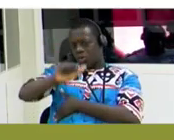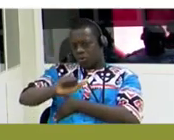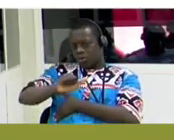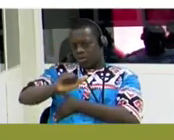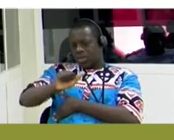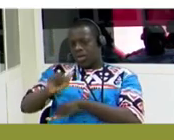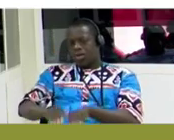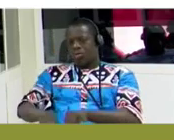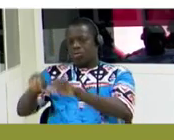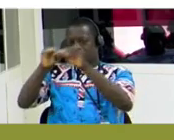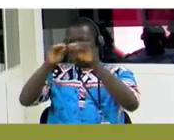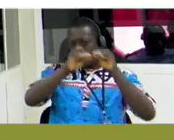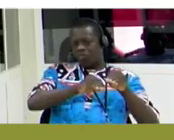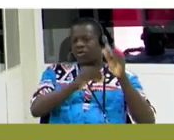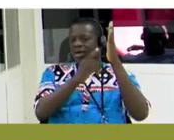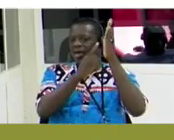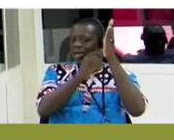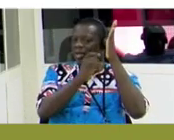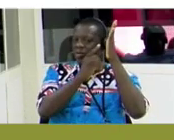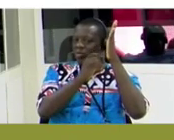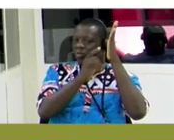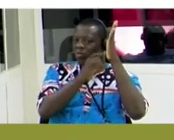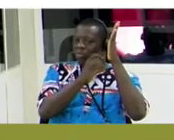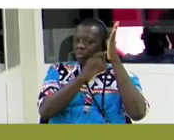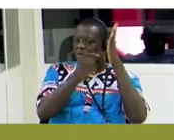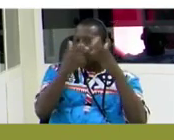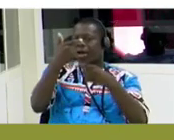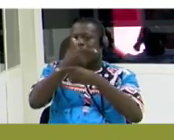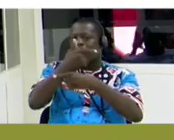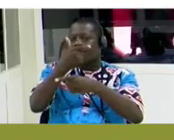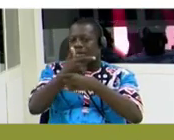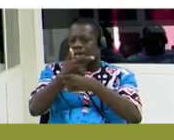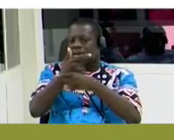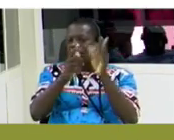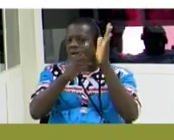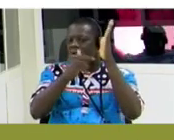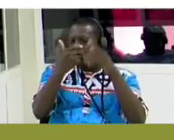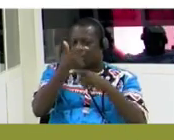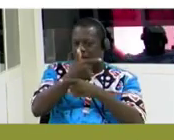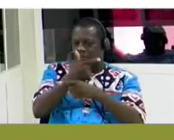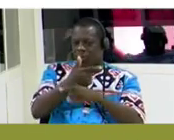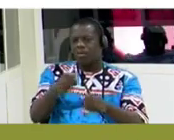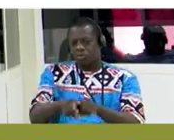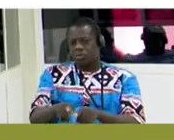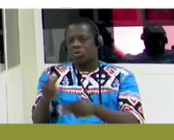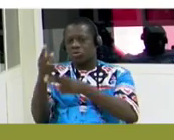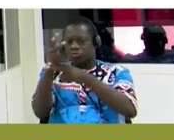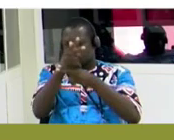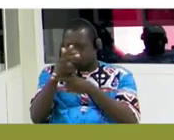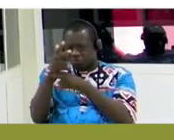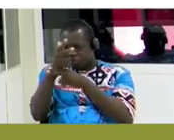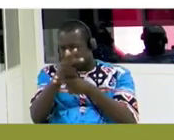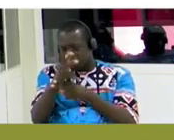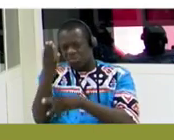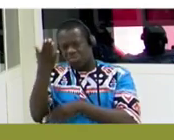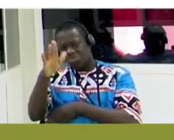Radio Gambia. To mount guard there. Then for maybe 1 week or so,